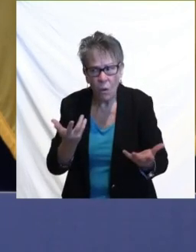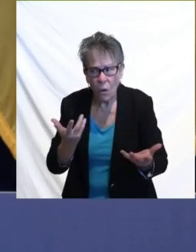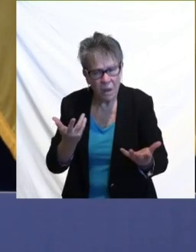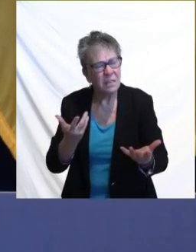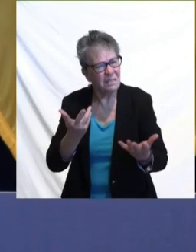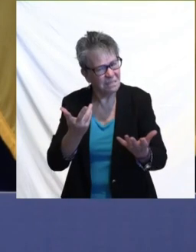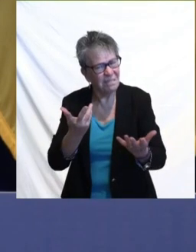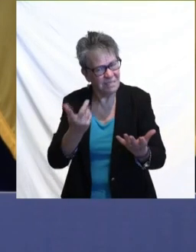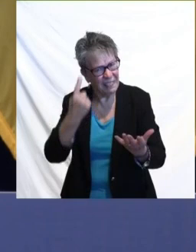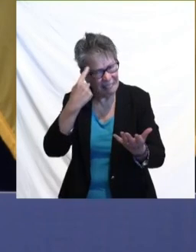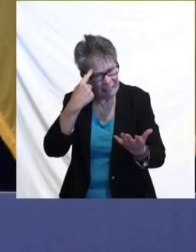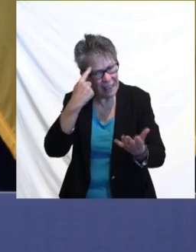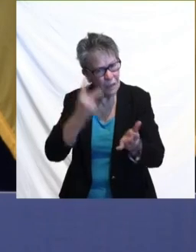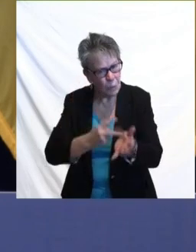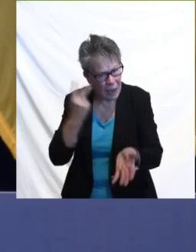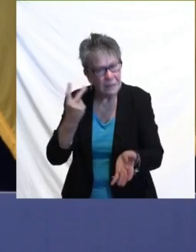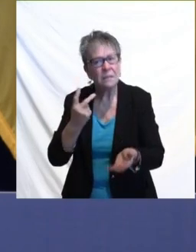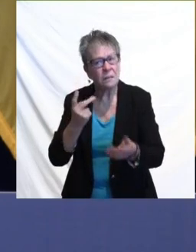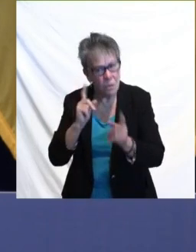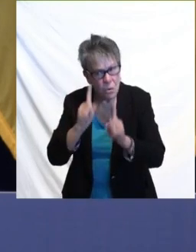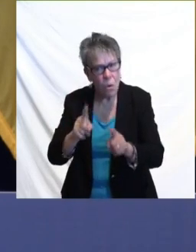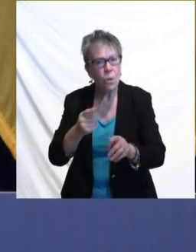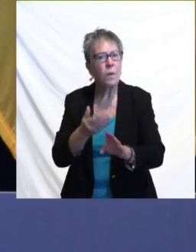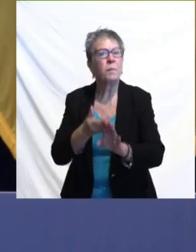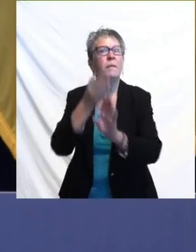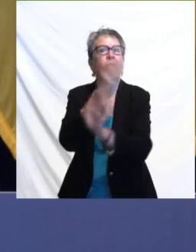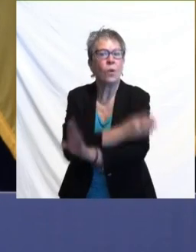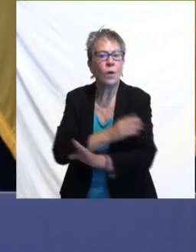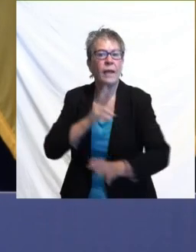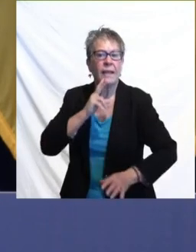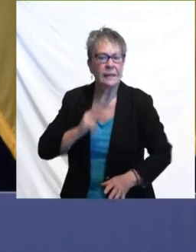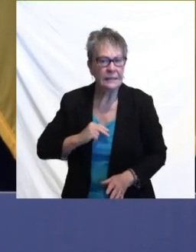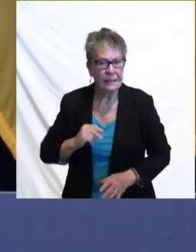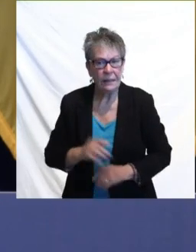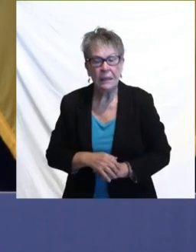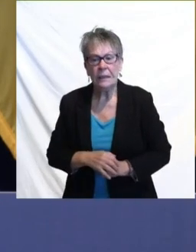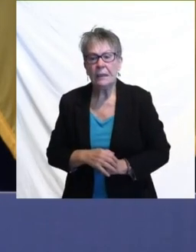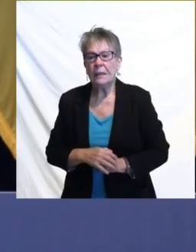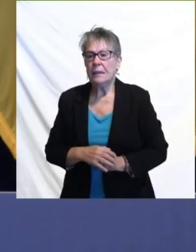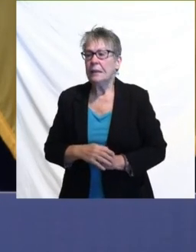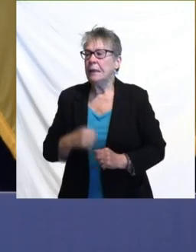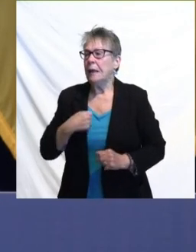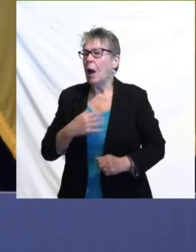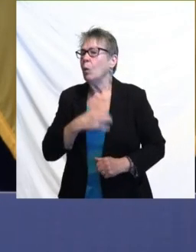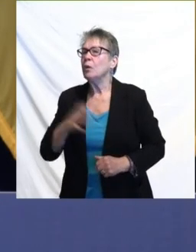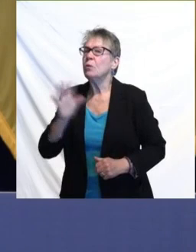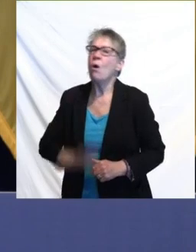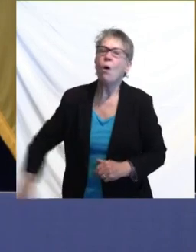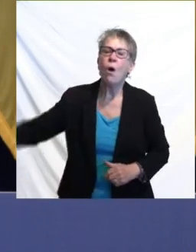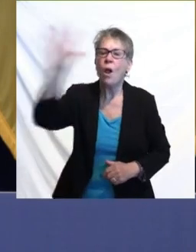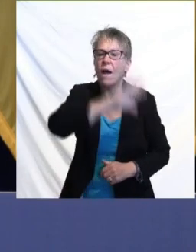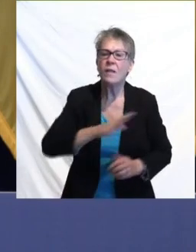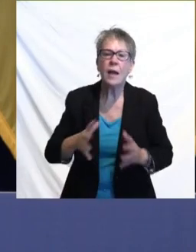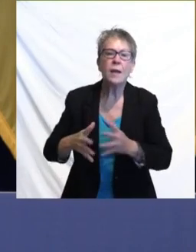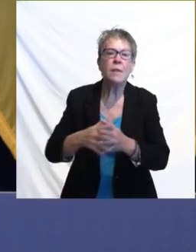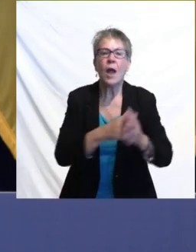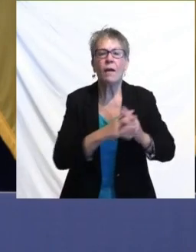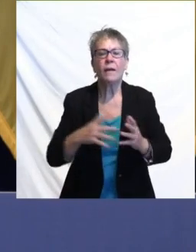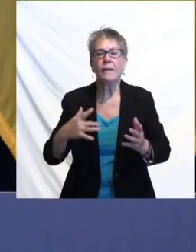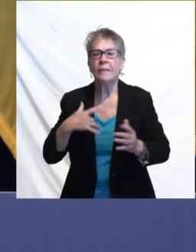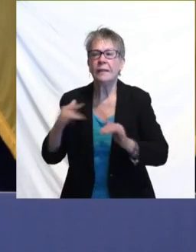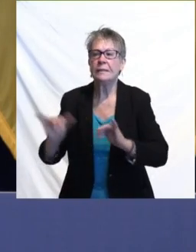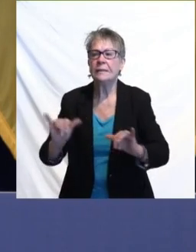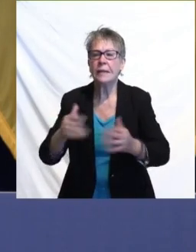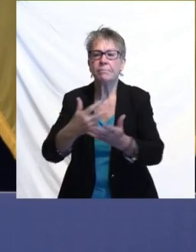that. Well said. I wish nationally we were saying it as crisply as that, but God willing we will. Ed,